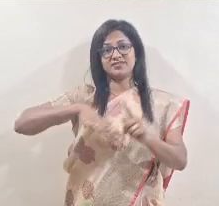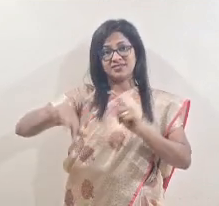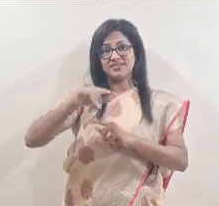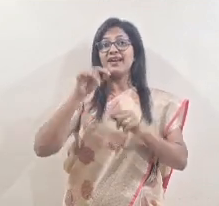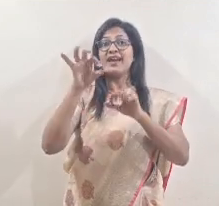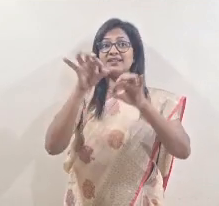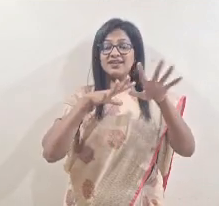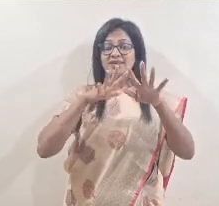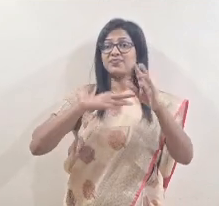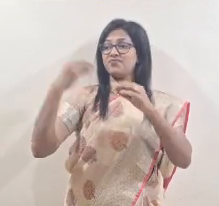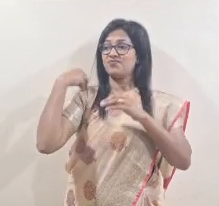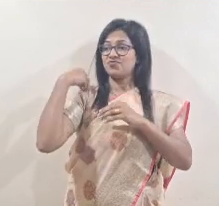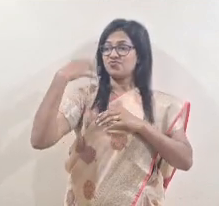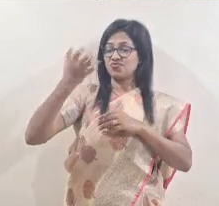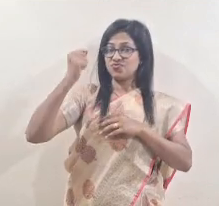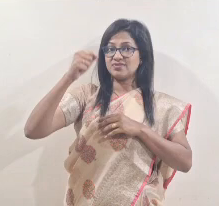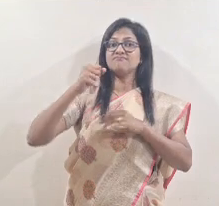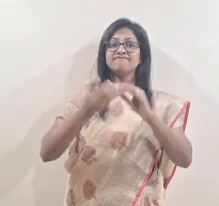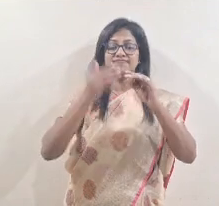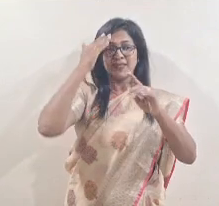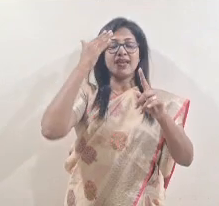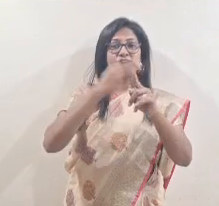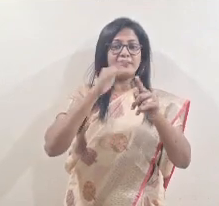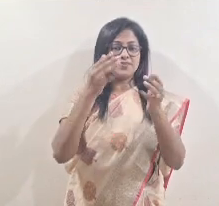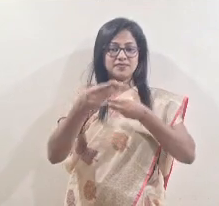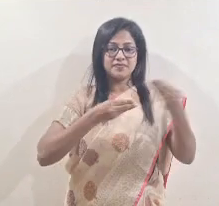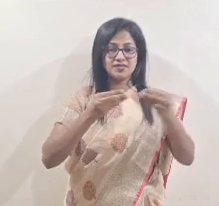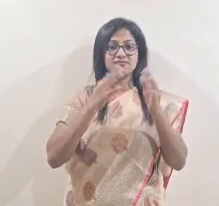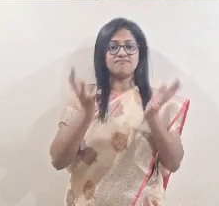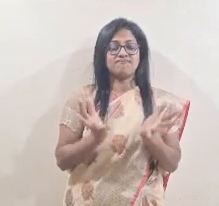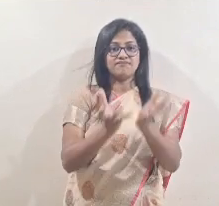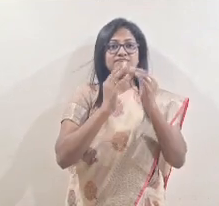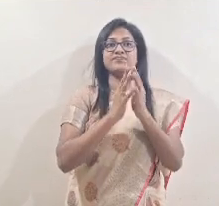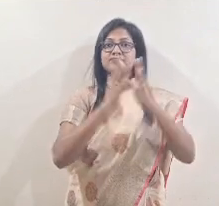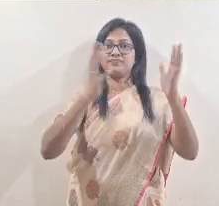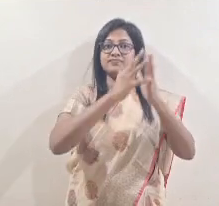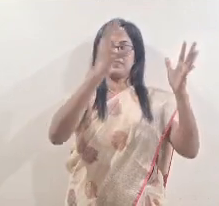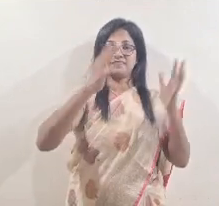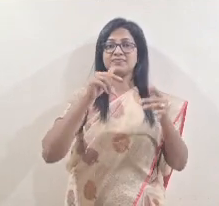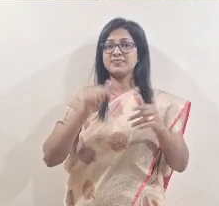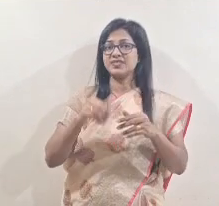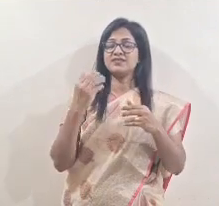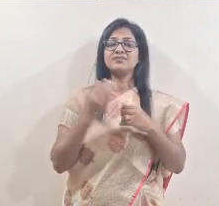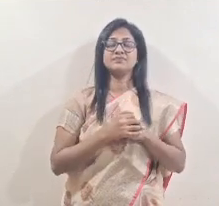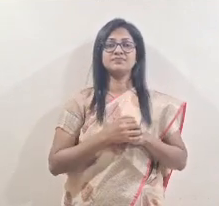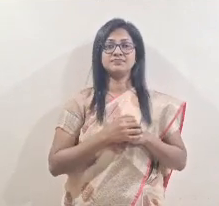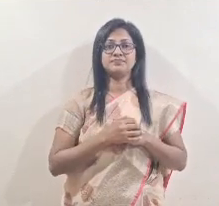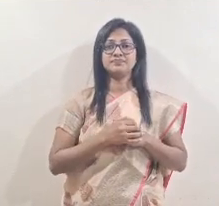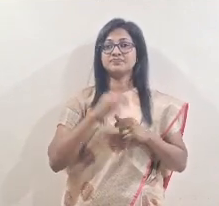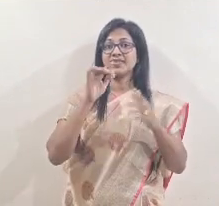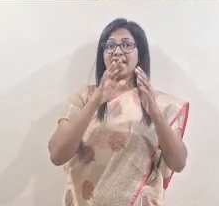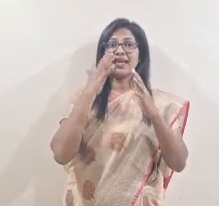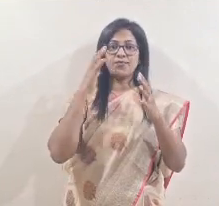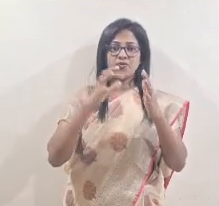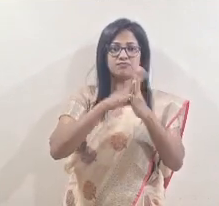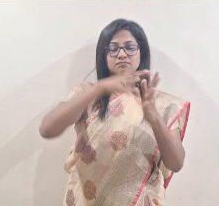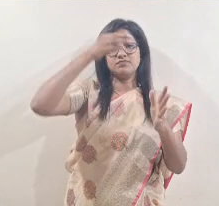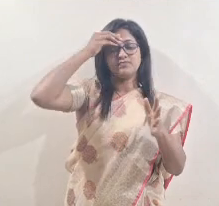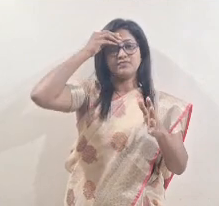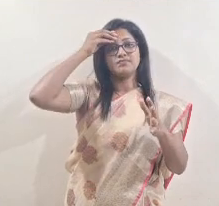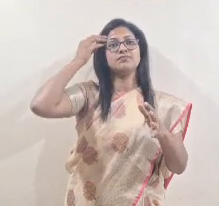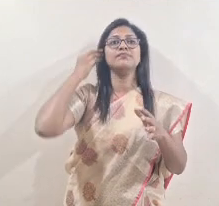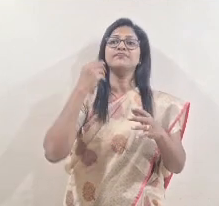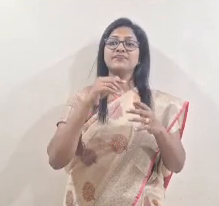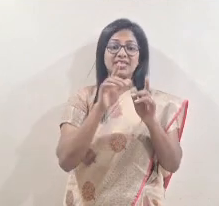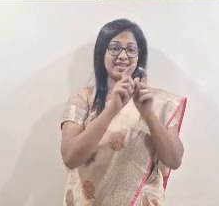urban authorities aiming to boost these commercial centers, here are some of the key takeaways. So